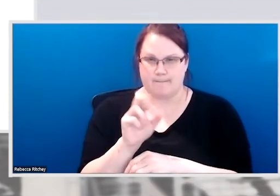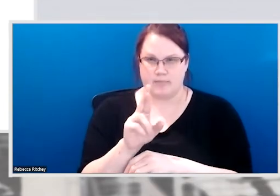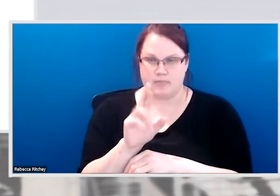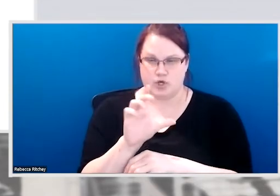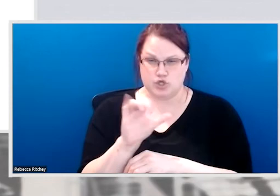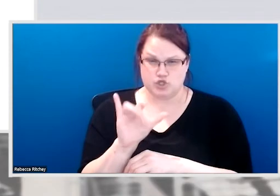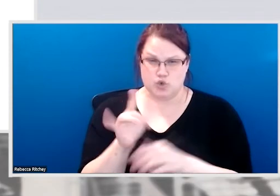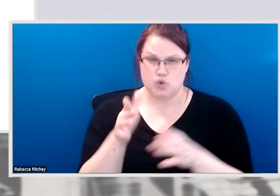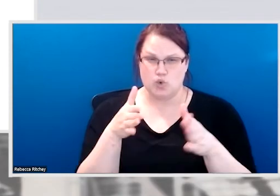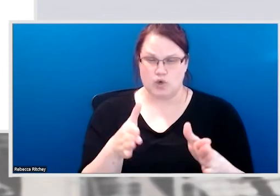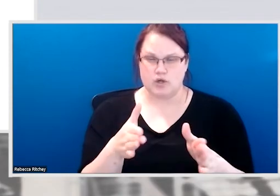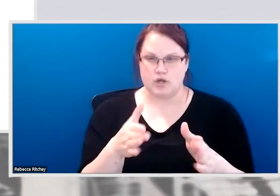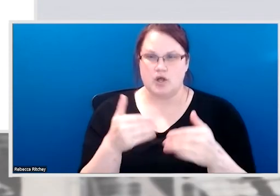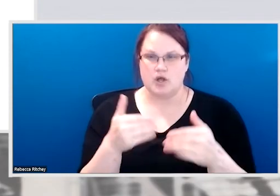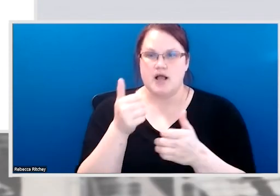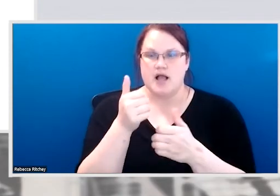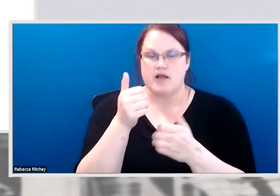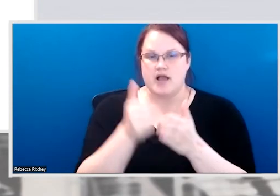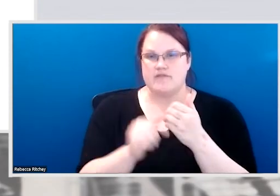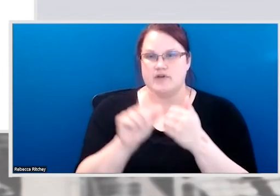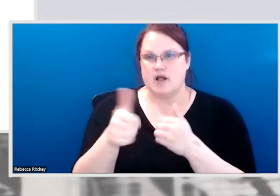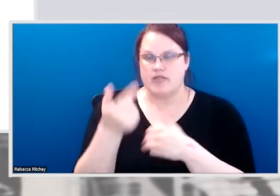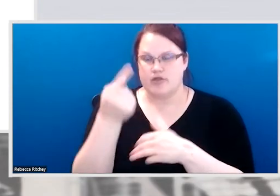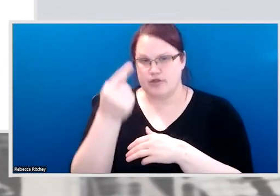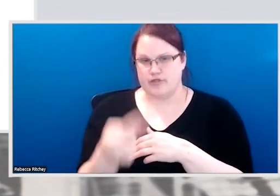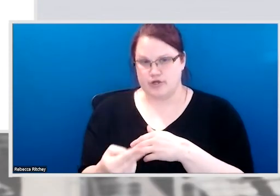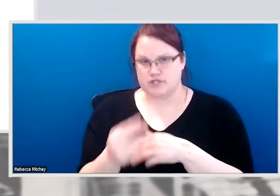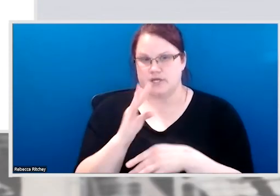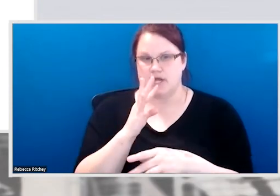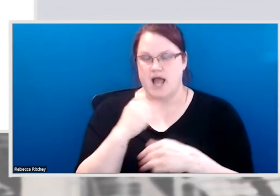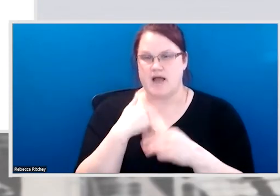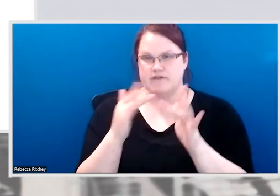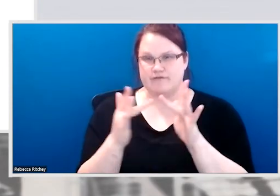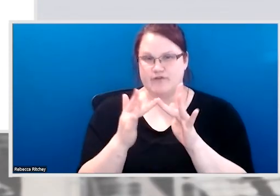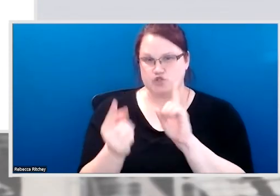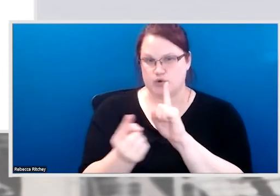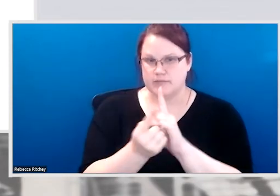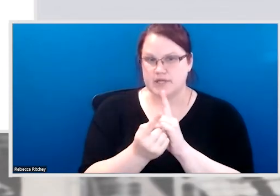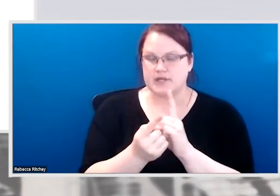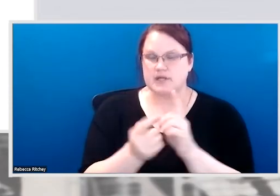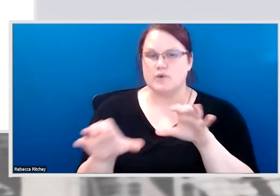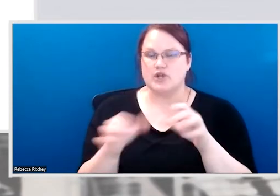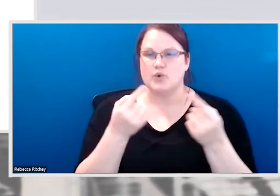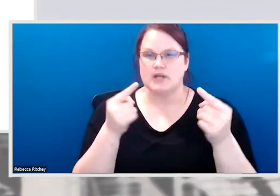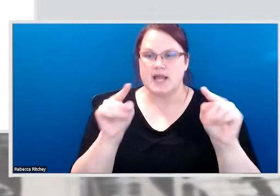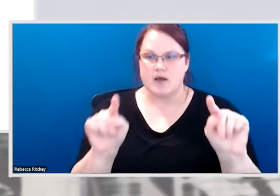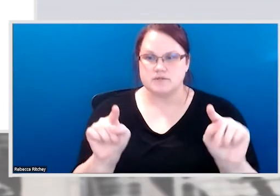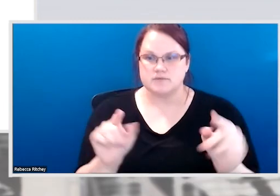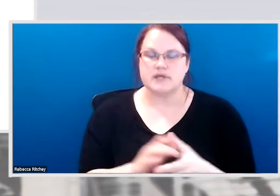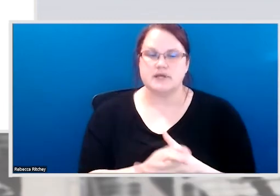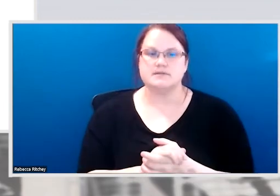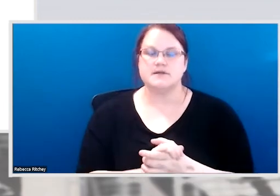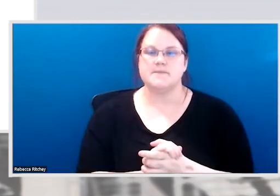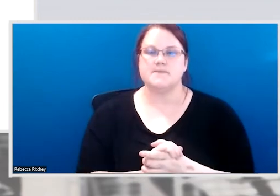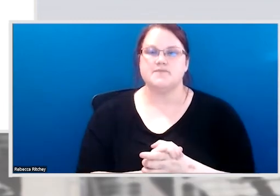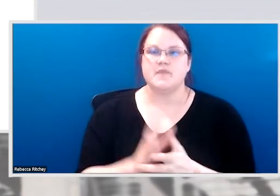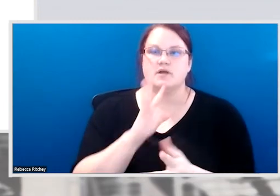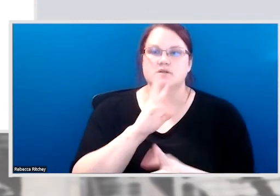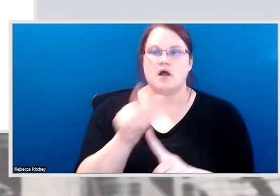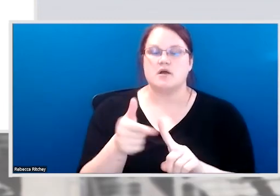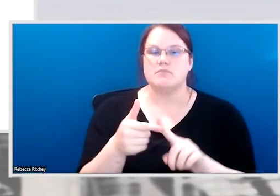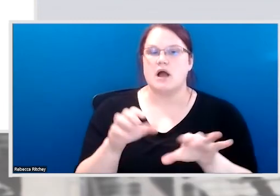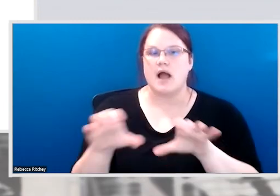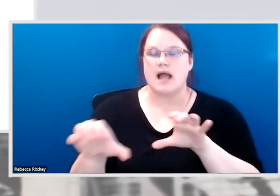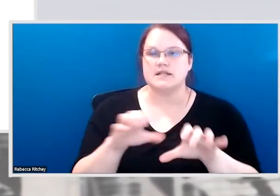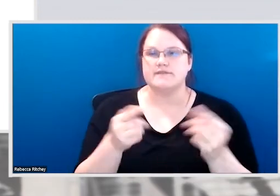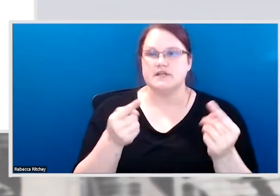virtual networking meetings where we do announcements. We talk about activities that are happening, and mostly